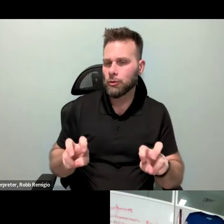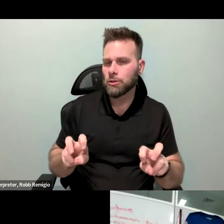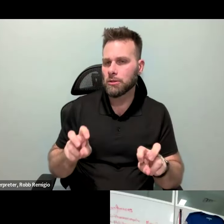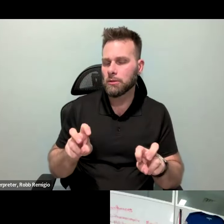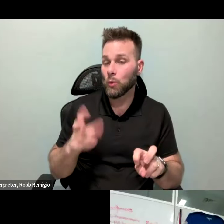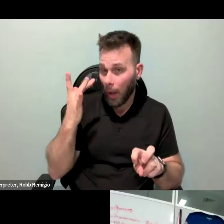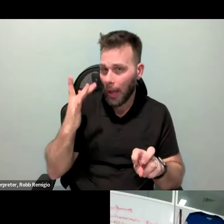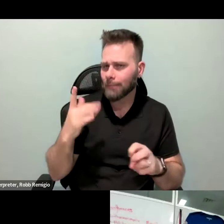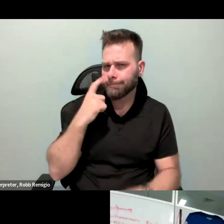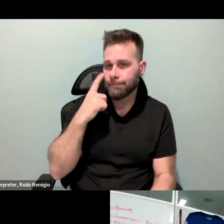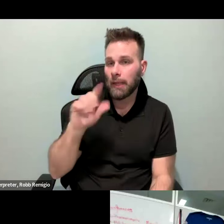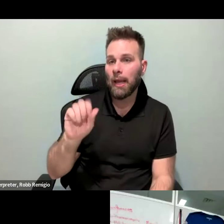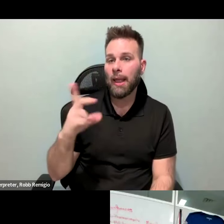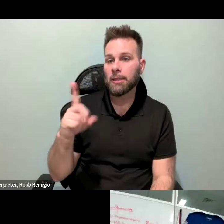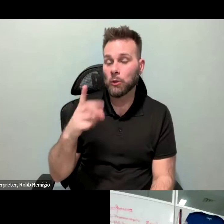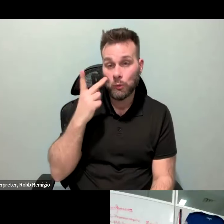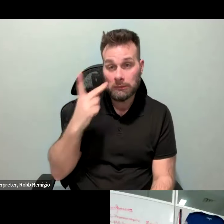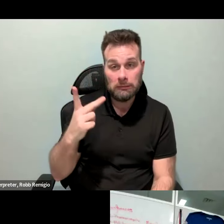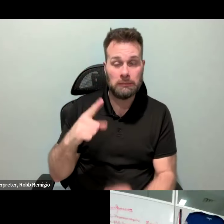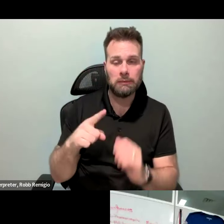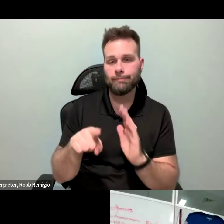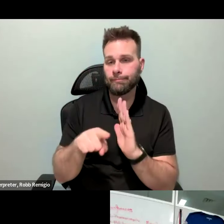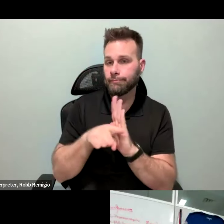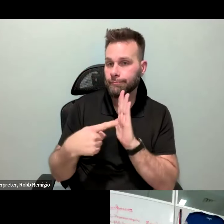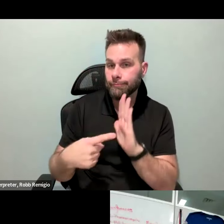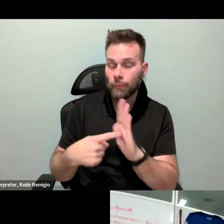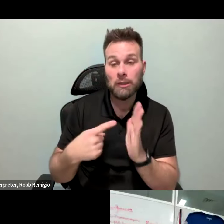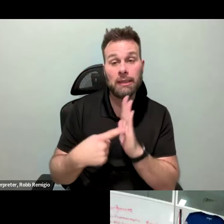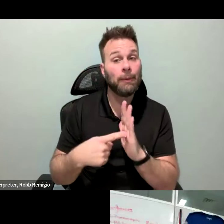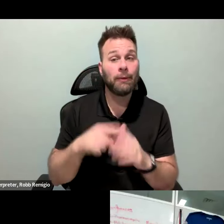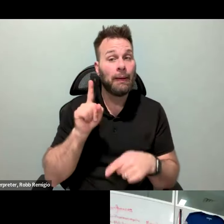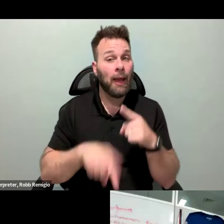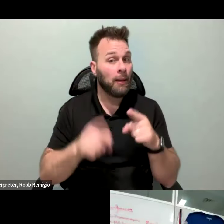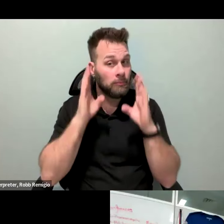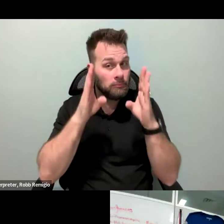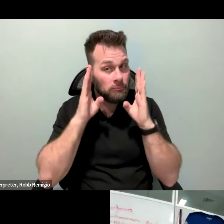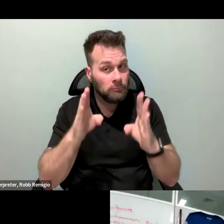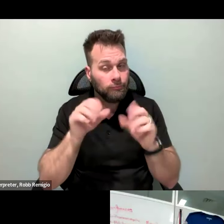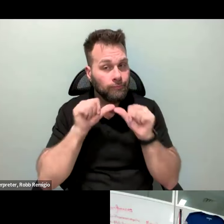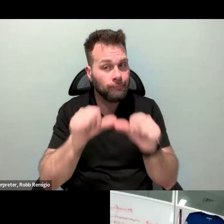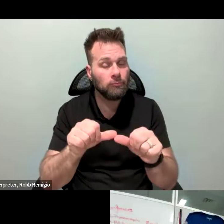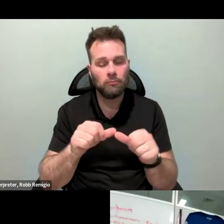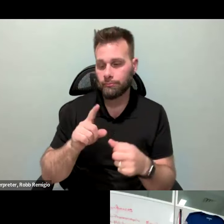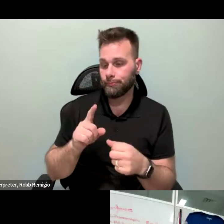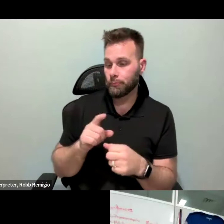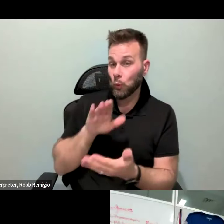present, whether that was the inattention or the difficulty engaging in school